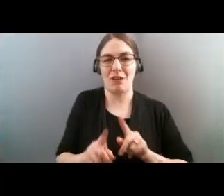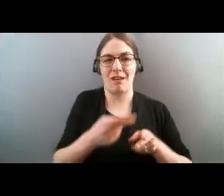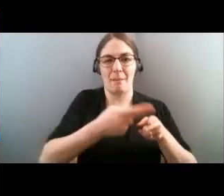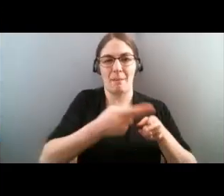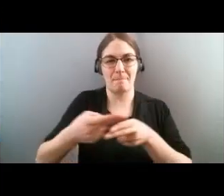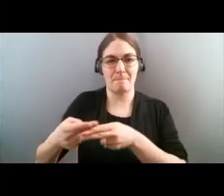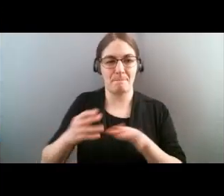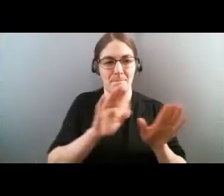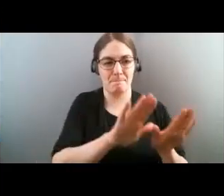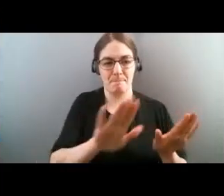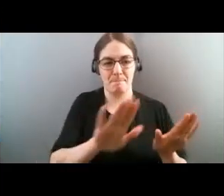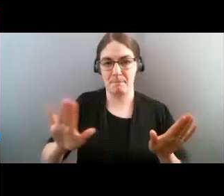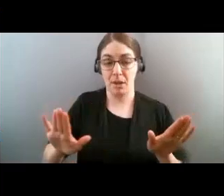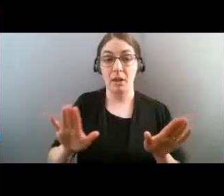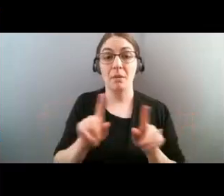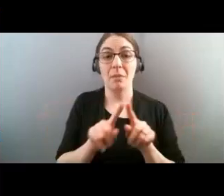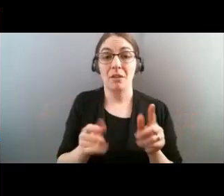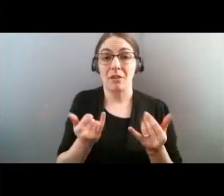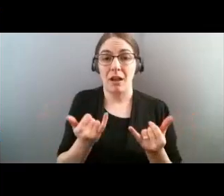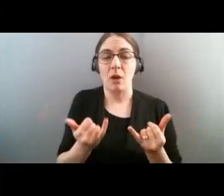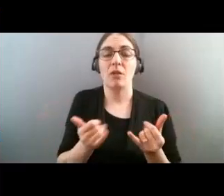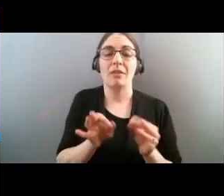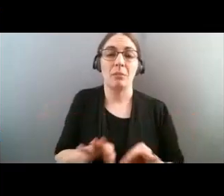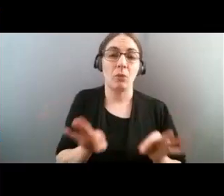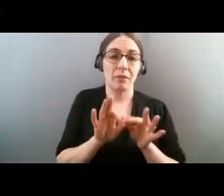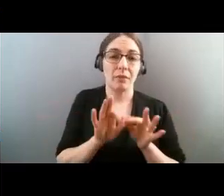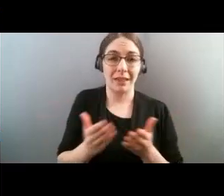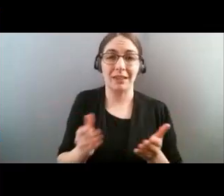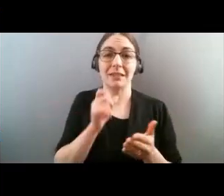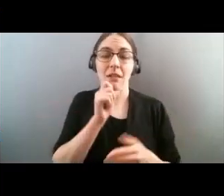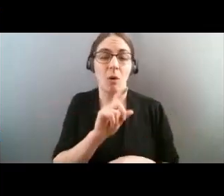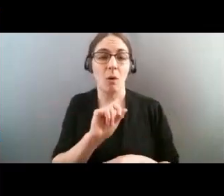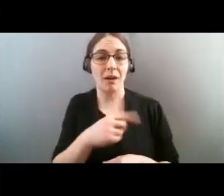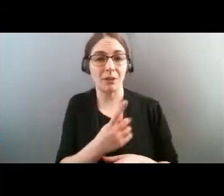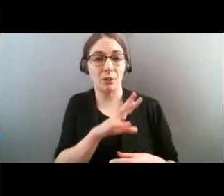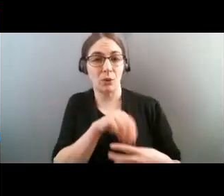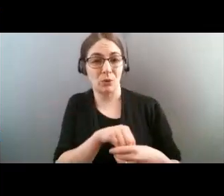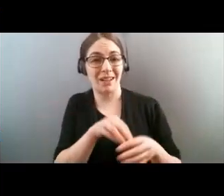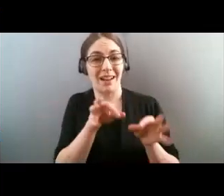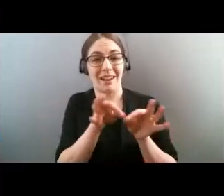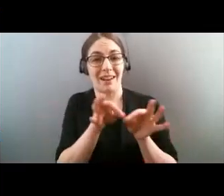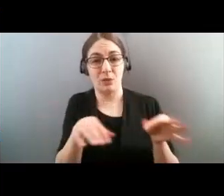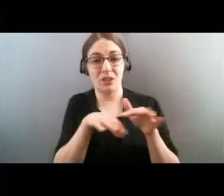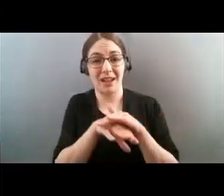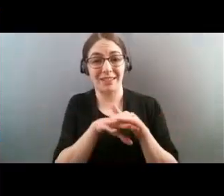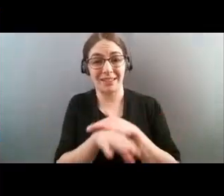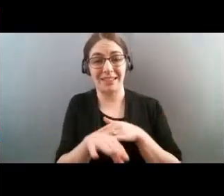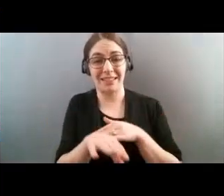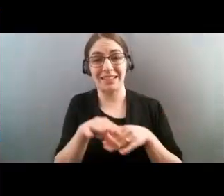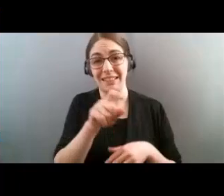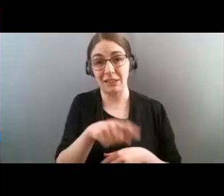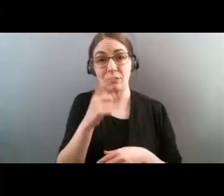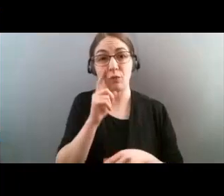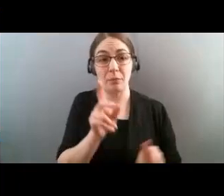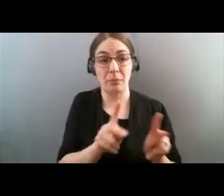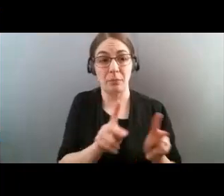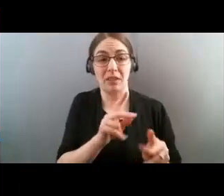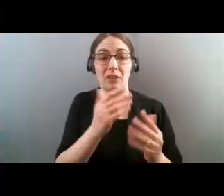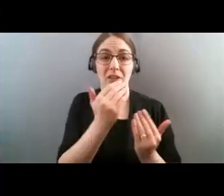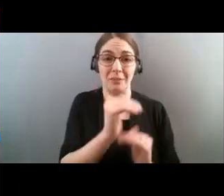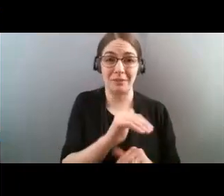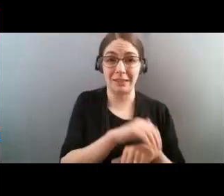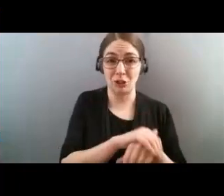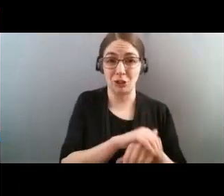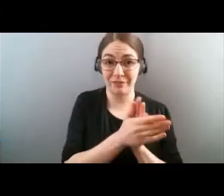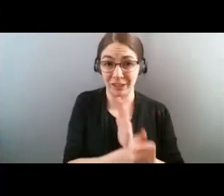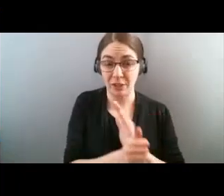in the plan not only the language access needs for limited English proficient, but also capturing